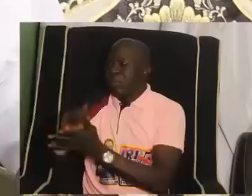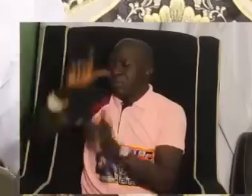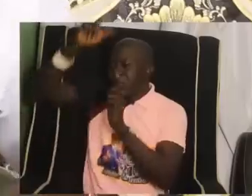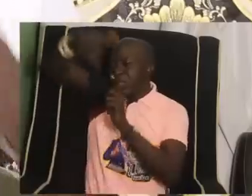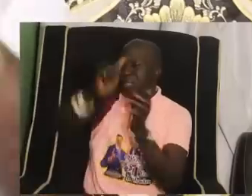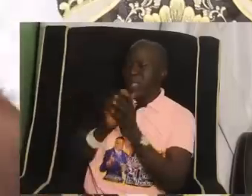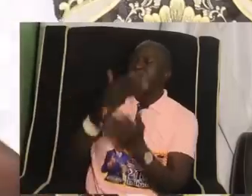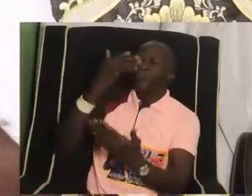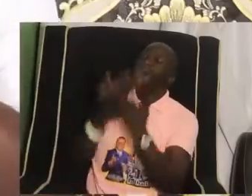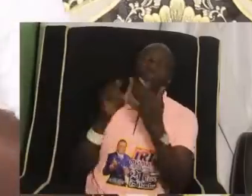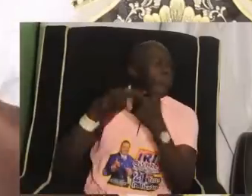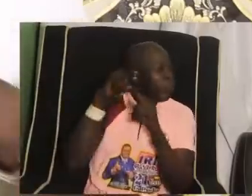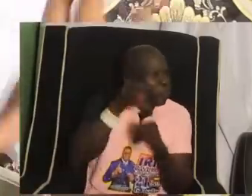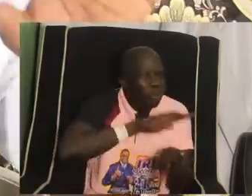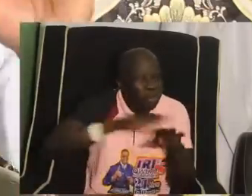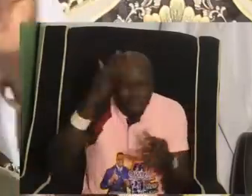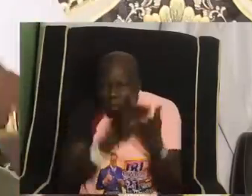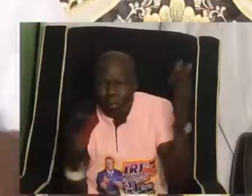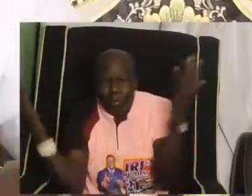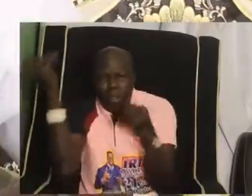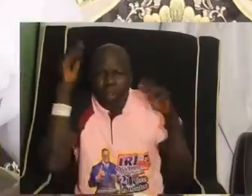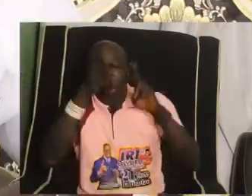be palatable for you. Just a rest of mind, just be in the place.